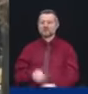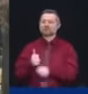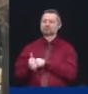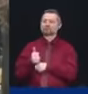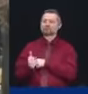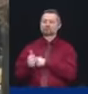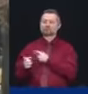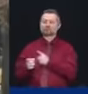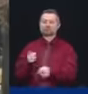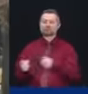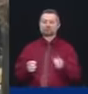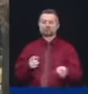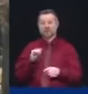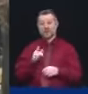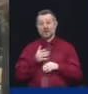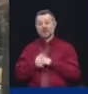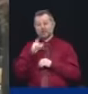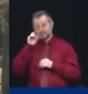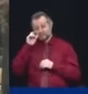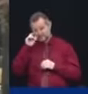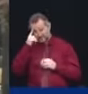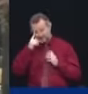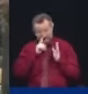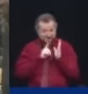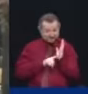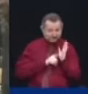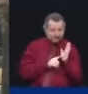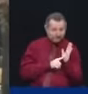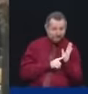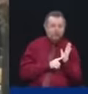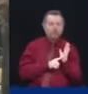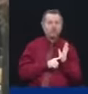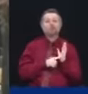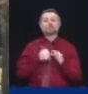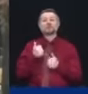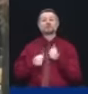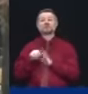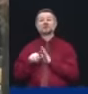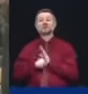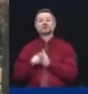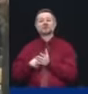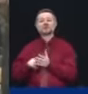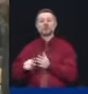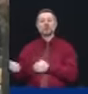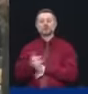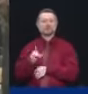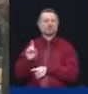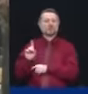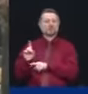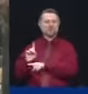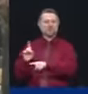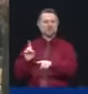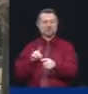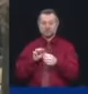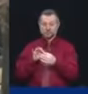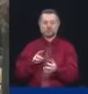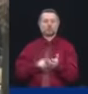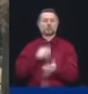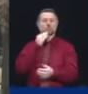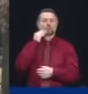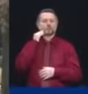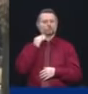Federal government then started an investigation on Democratic states, just Democratic states, on nursing homes. So